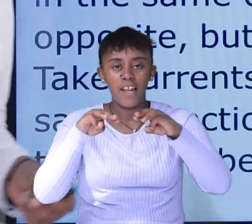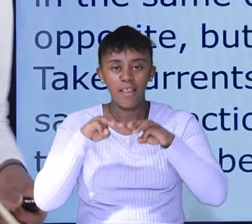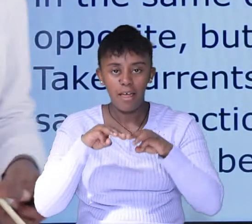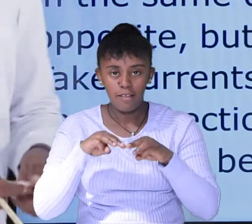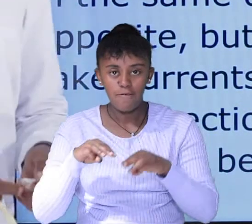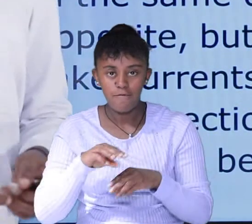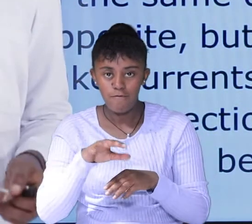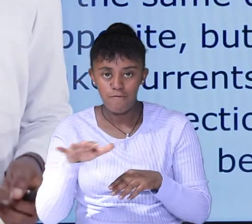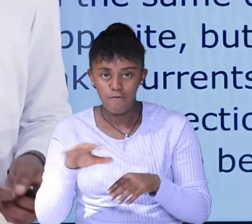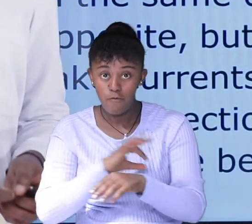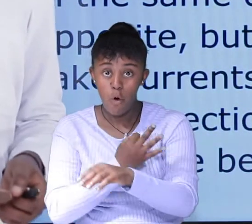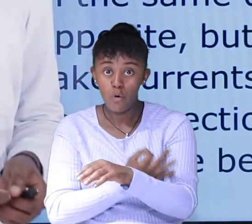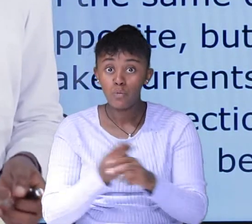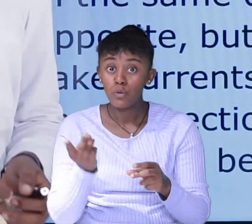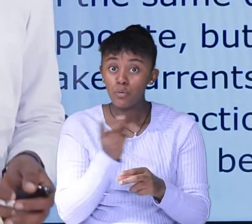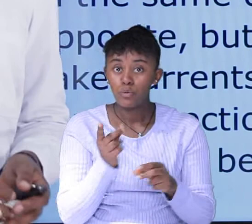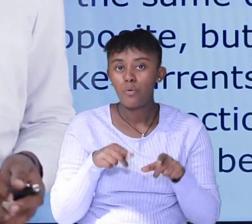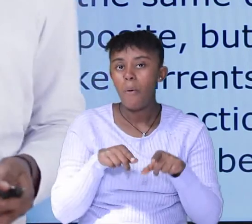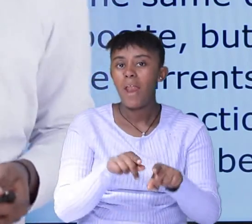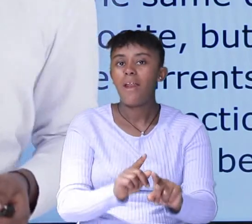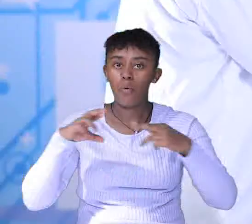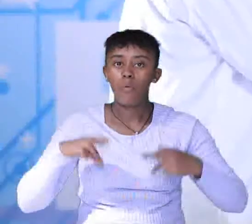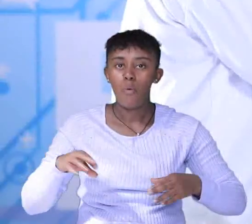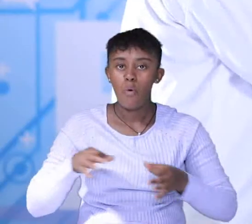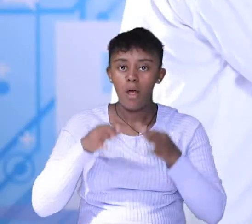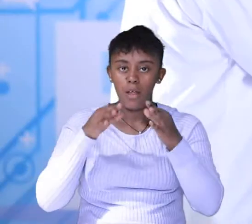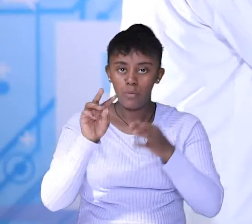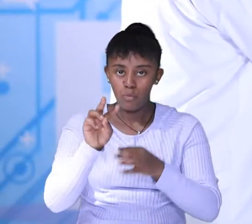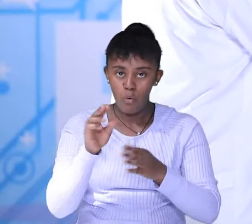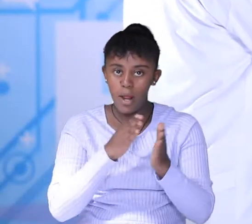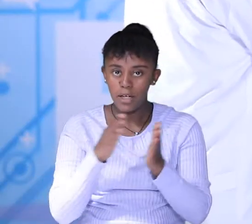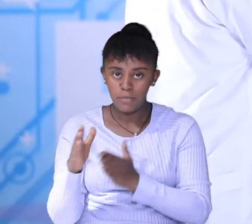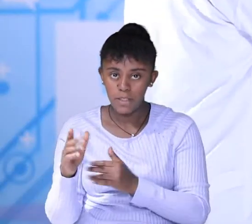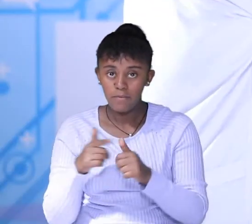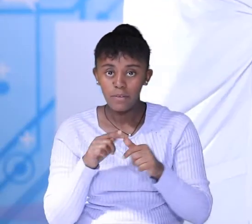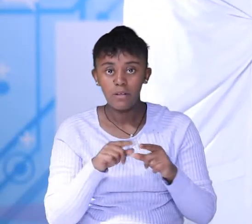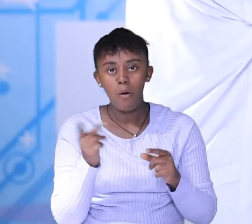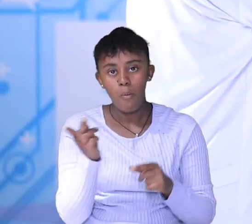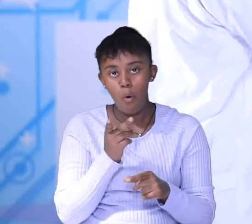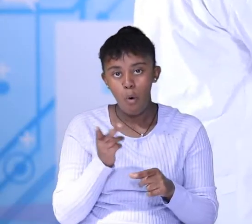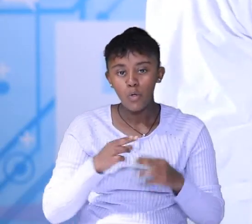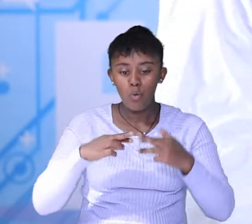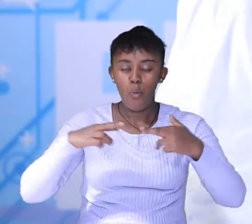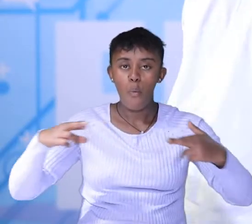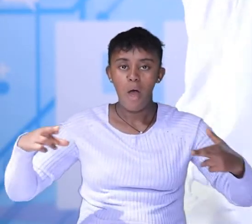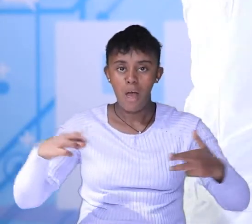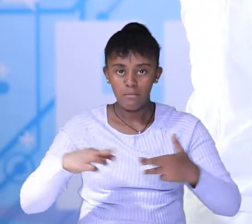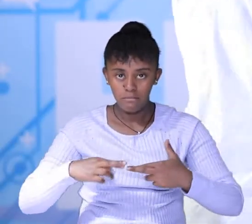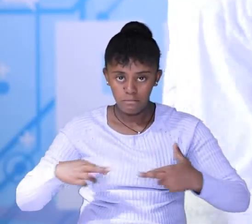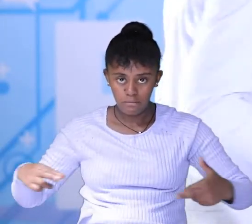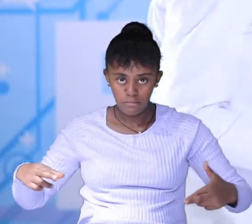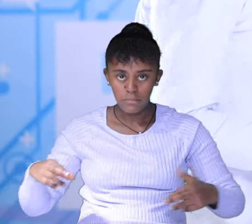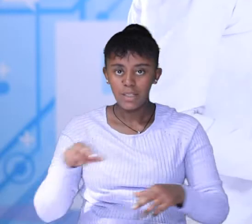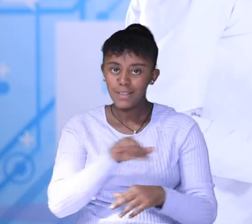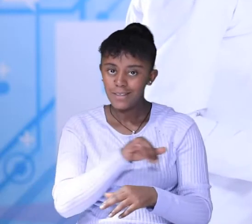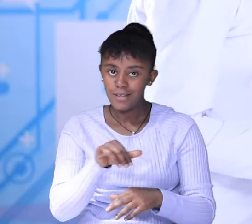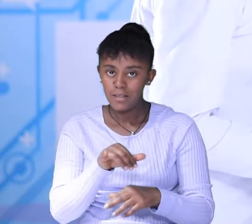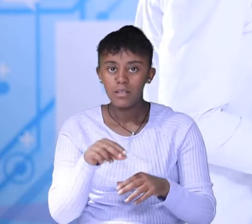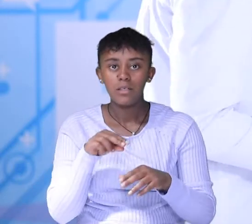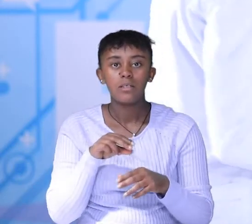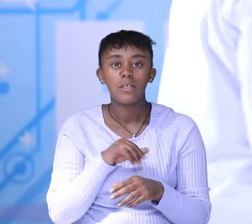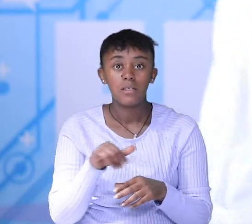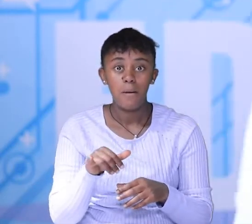of the famous questions in the early 80s and 90s. So a Danish physicist known to be Hans Ørsted is the